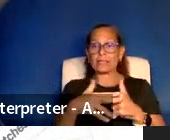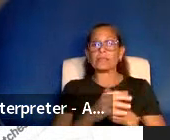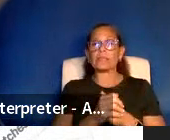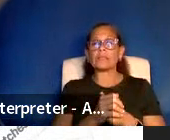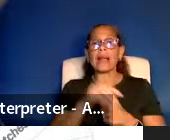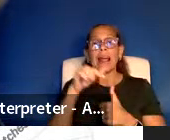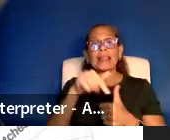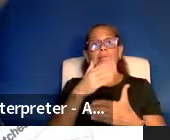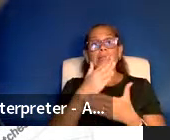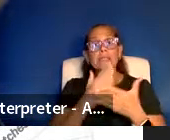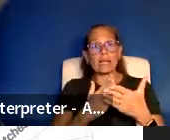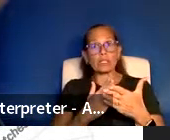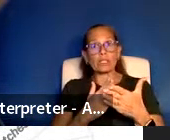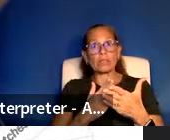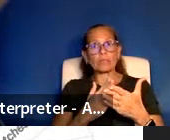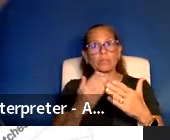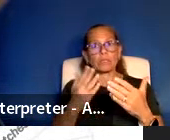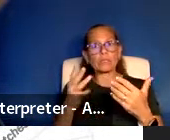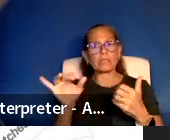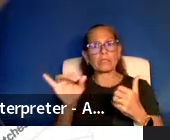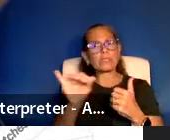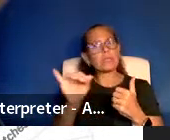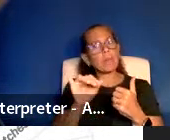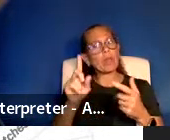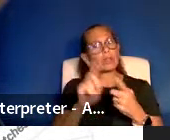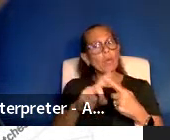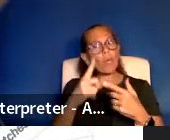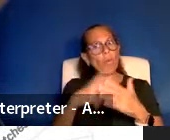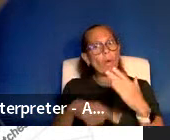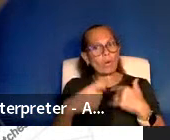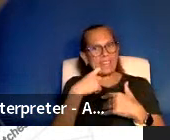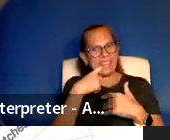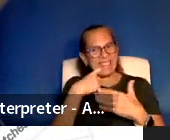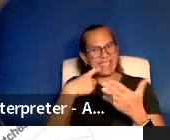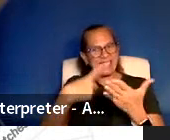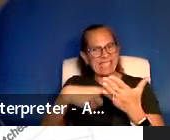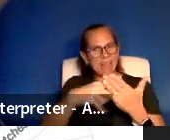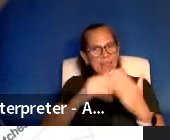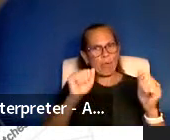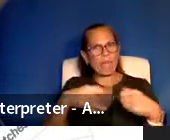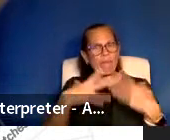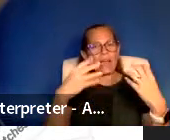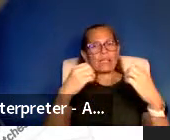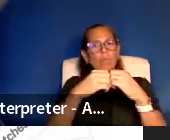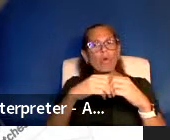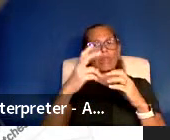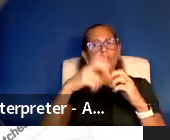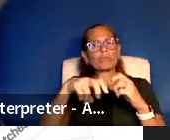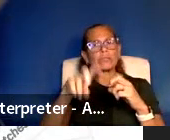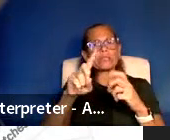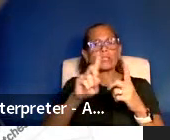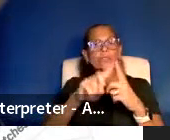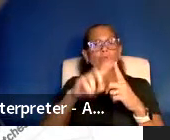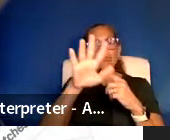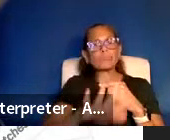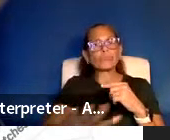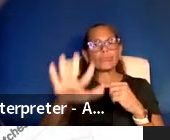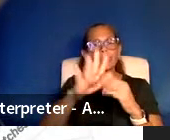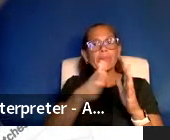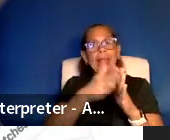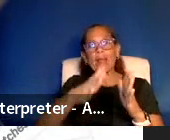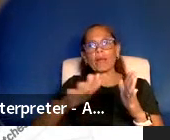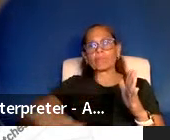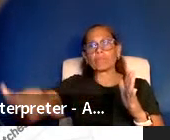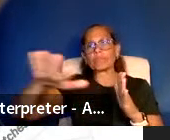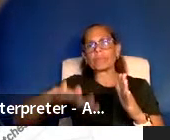This section is rather similar to what we just discussed, but it provides more of a transition to the surrounding neighborhood,